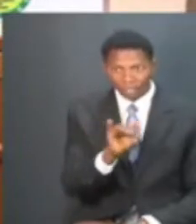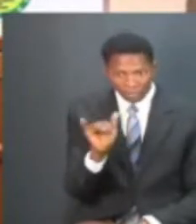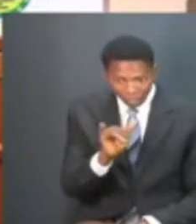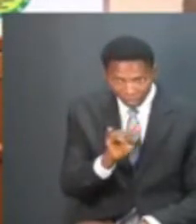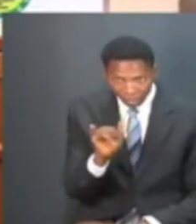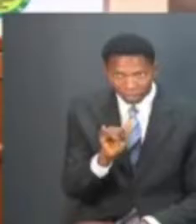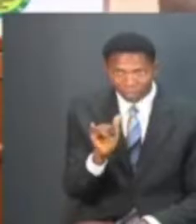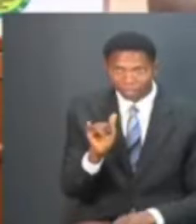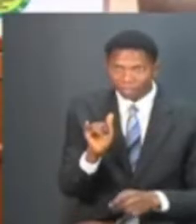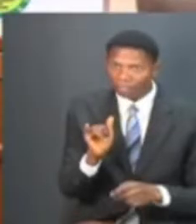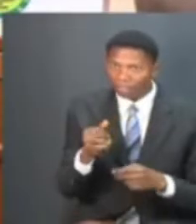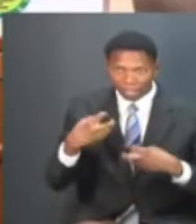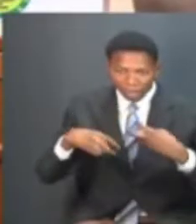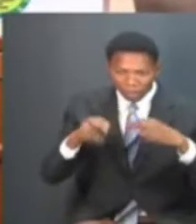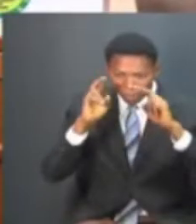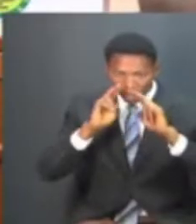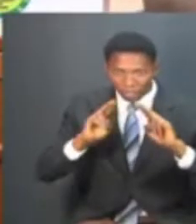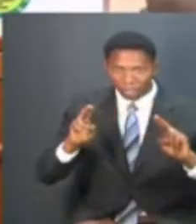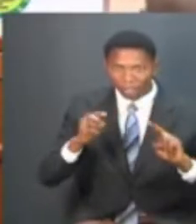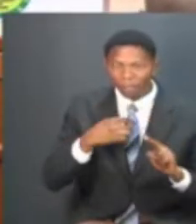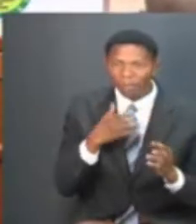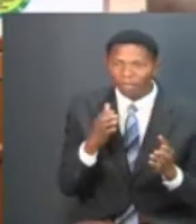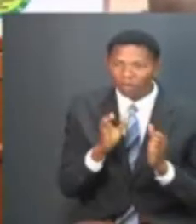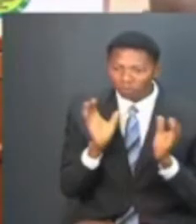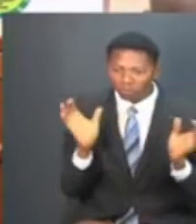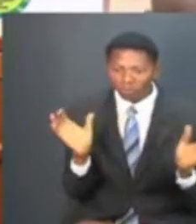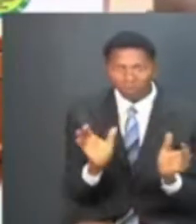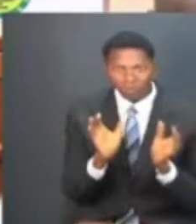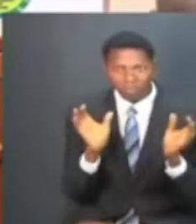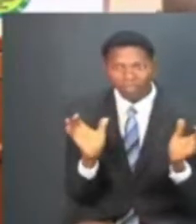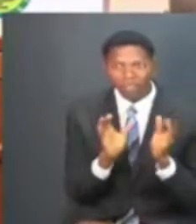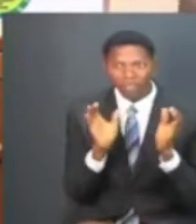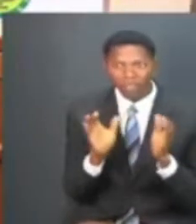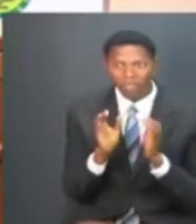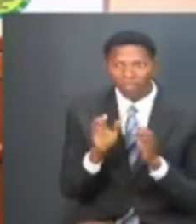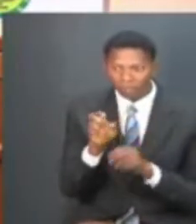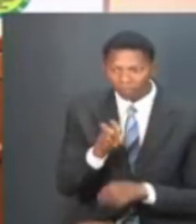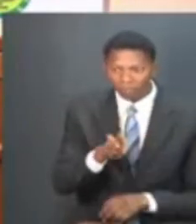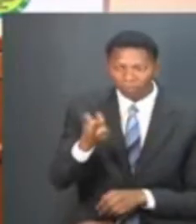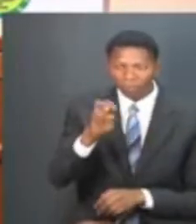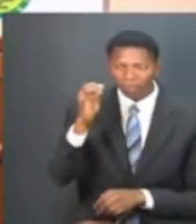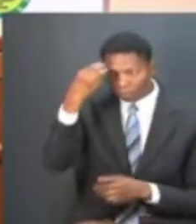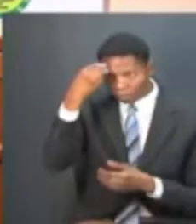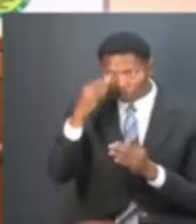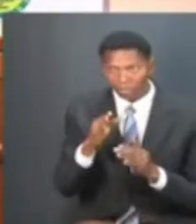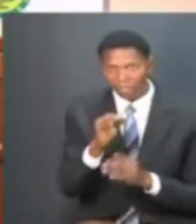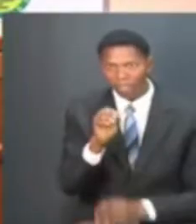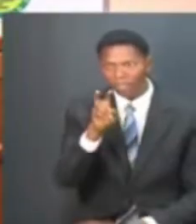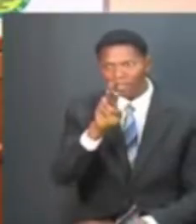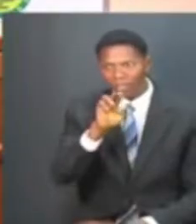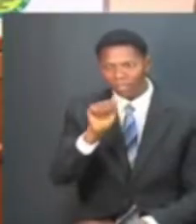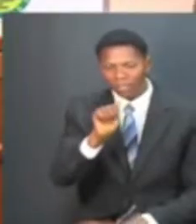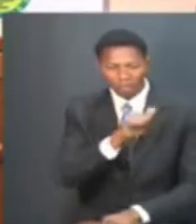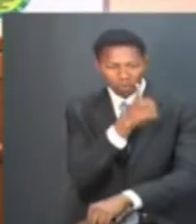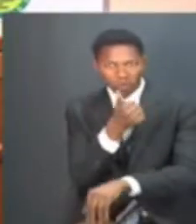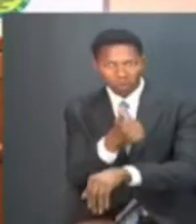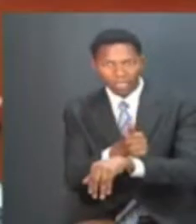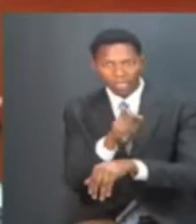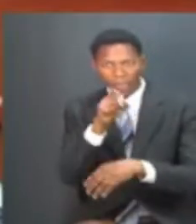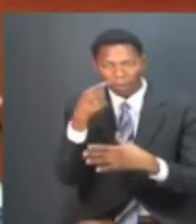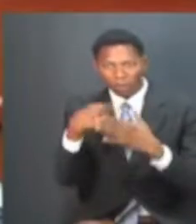happens. So I want to urge the Ministry of Transport and the Voter Lake Authority that they should take